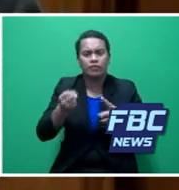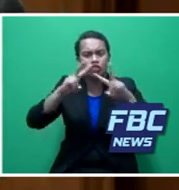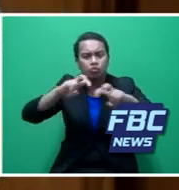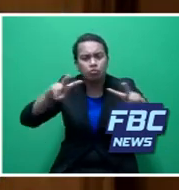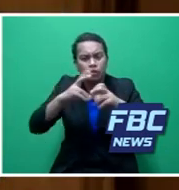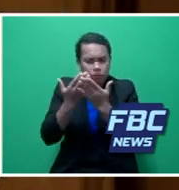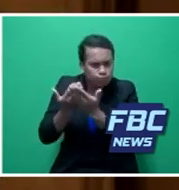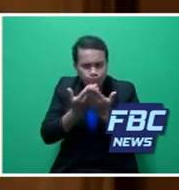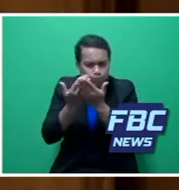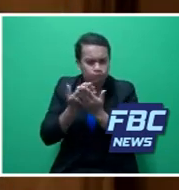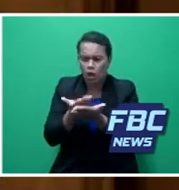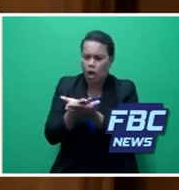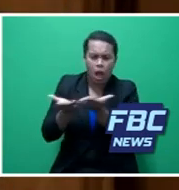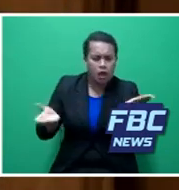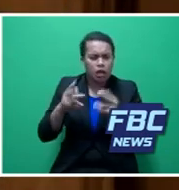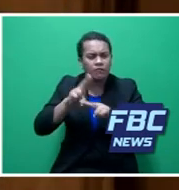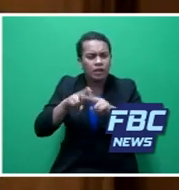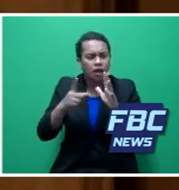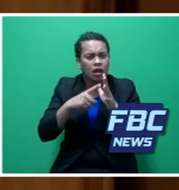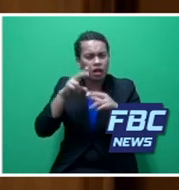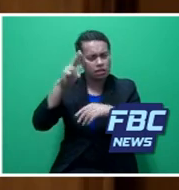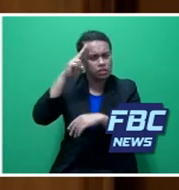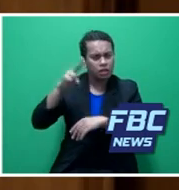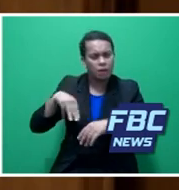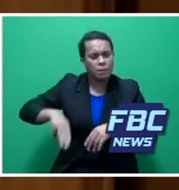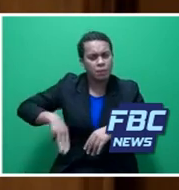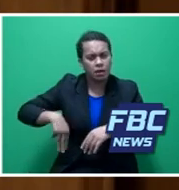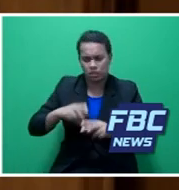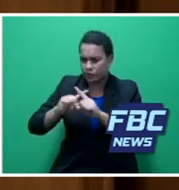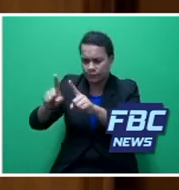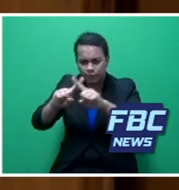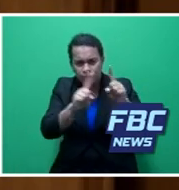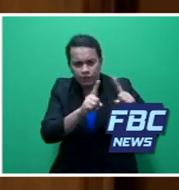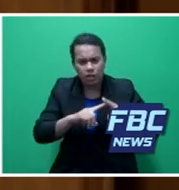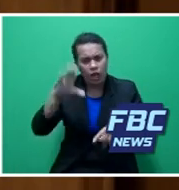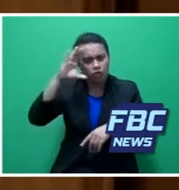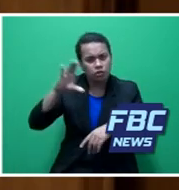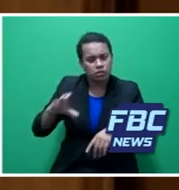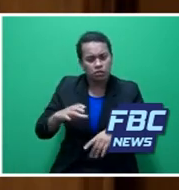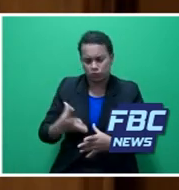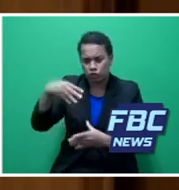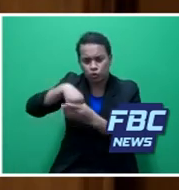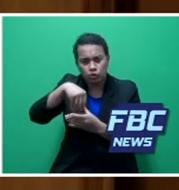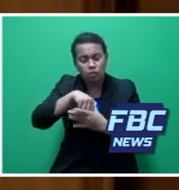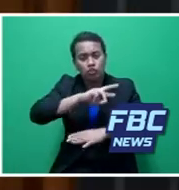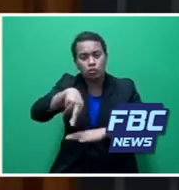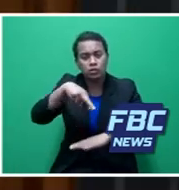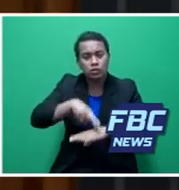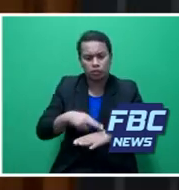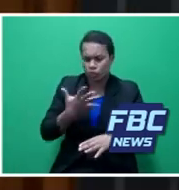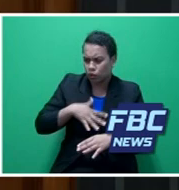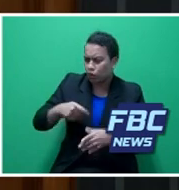how FFA members could harness their comparative advantage with respect to regional tuna resources